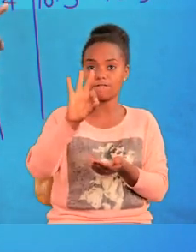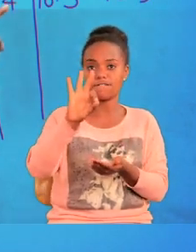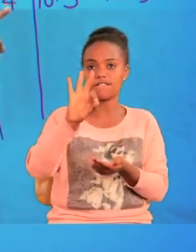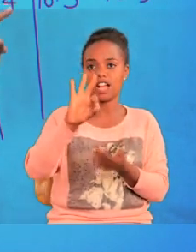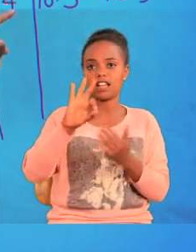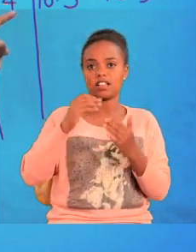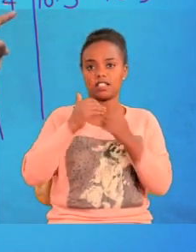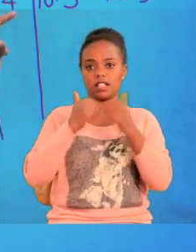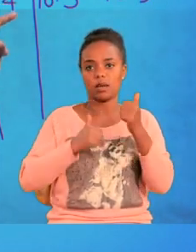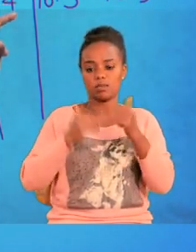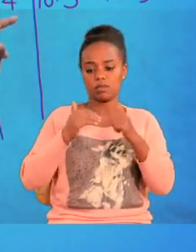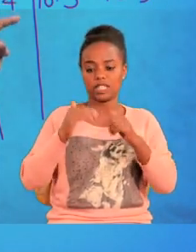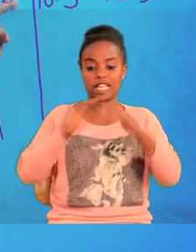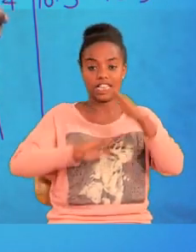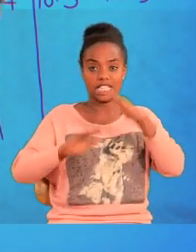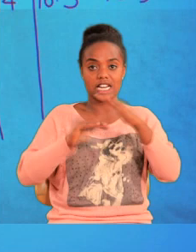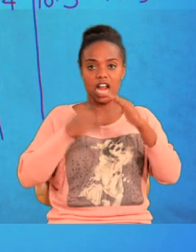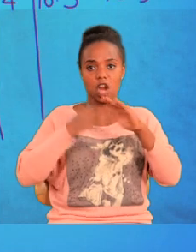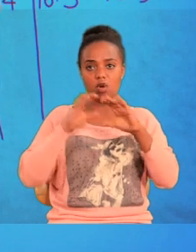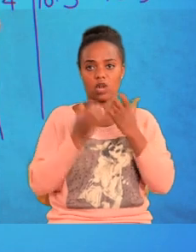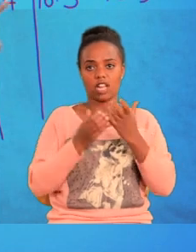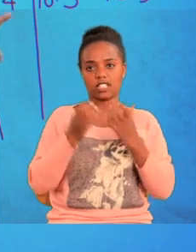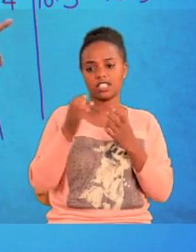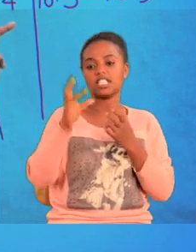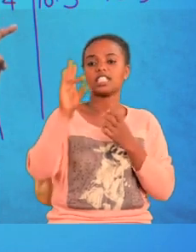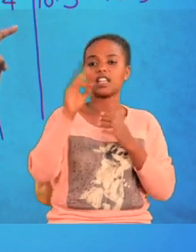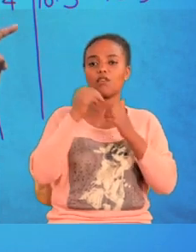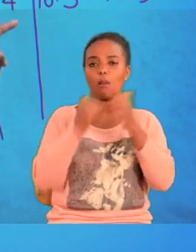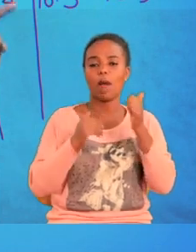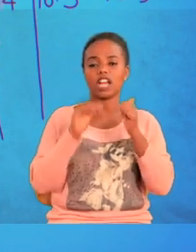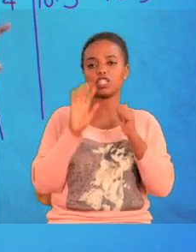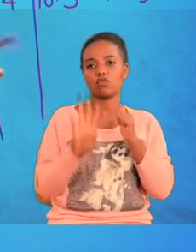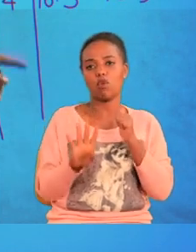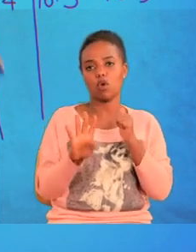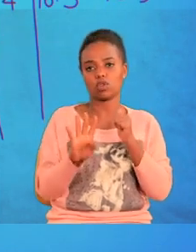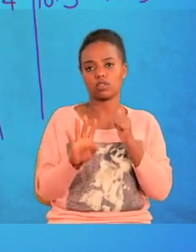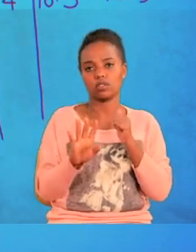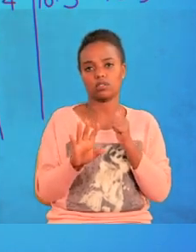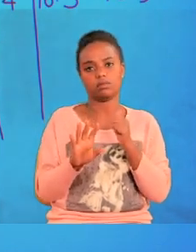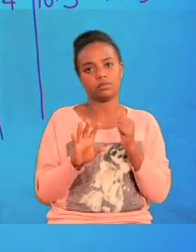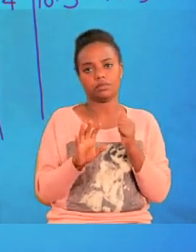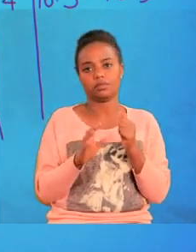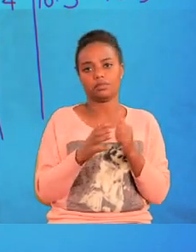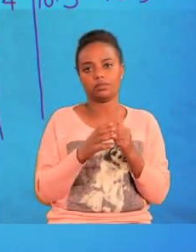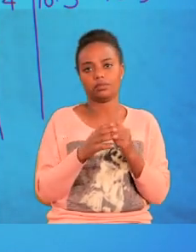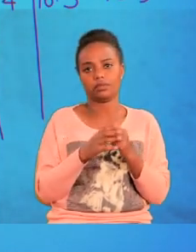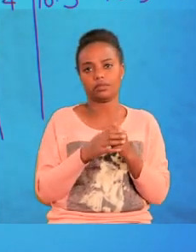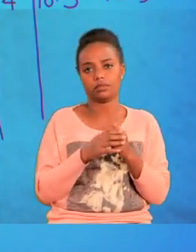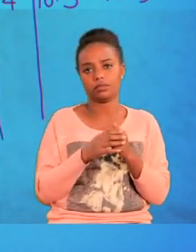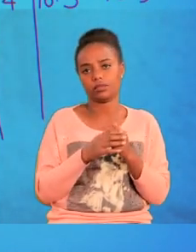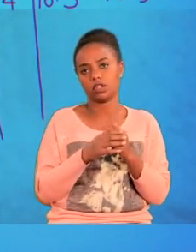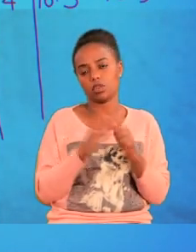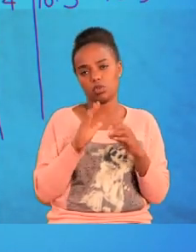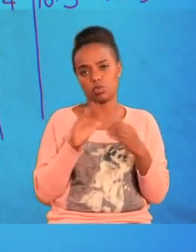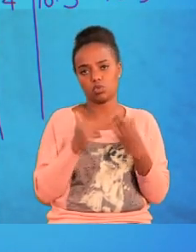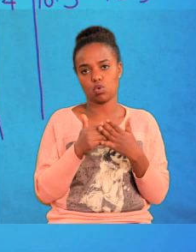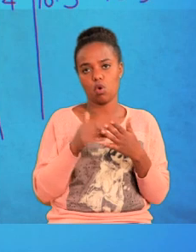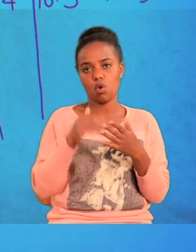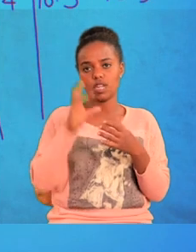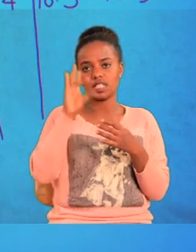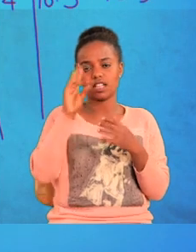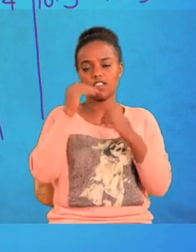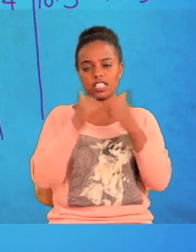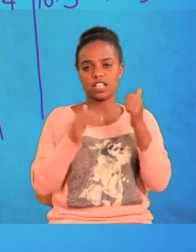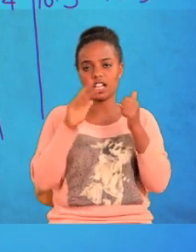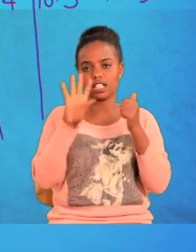the succeeding class. So it is 7 minus 4. D2 is it is 3. So we have 3.